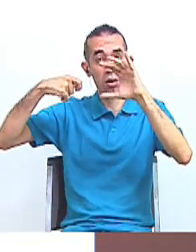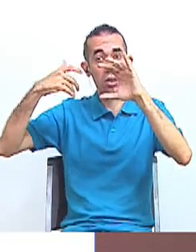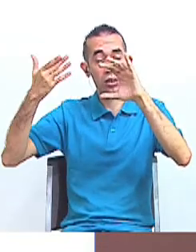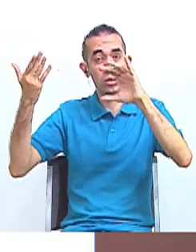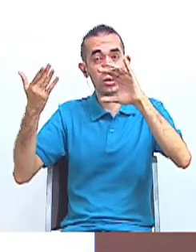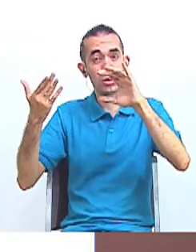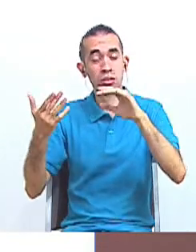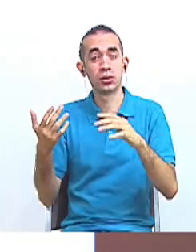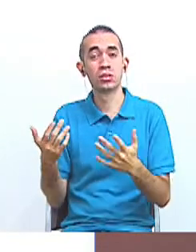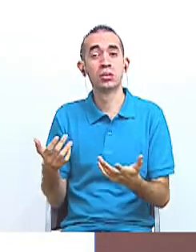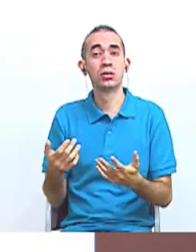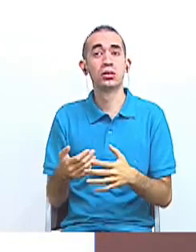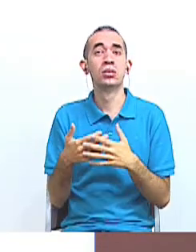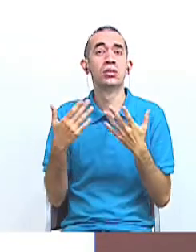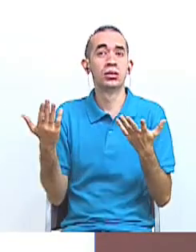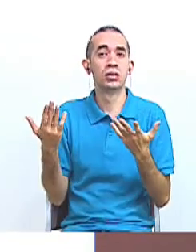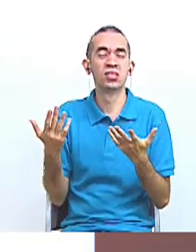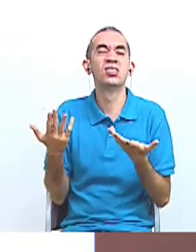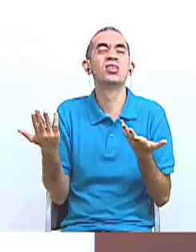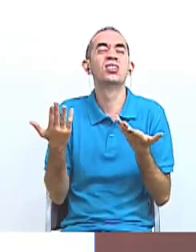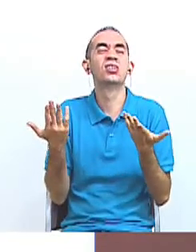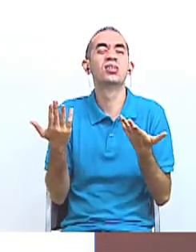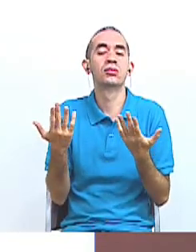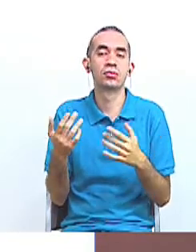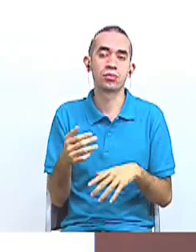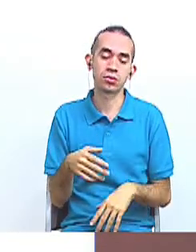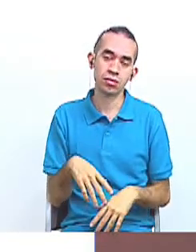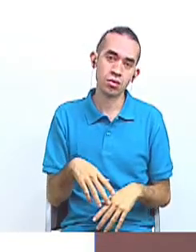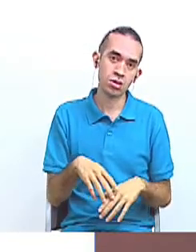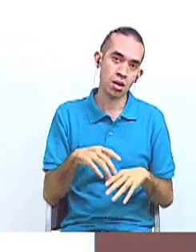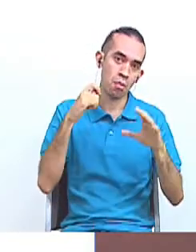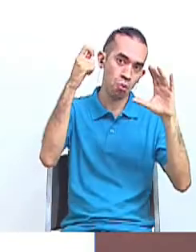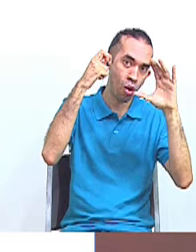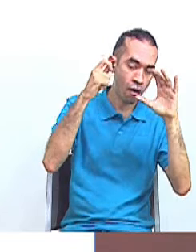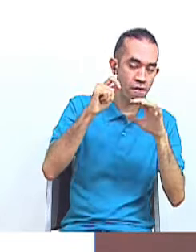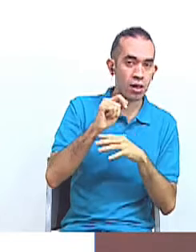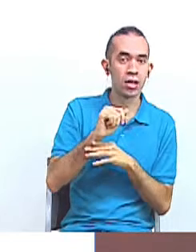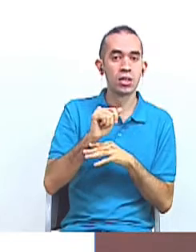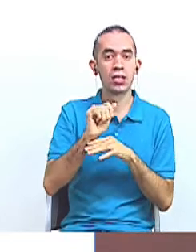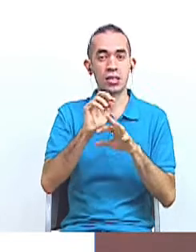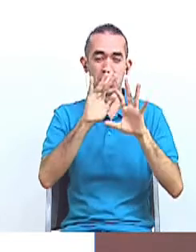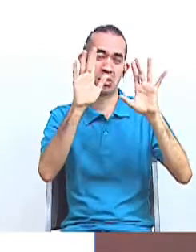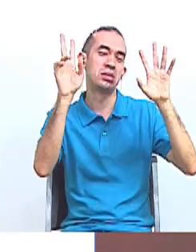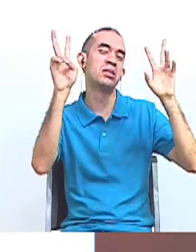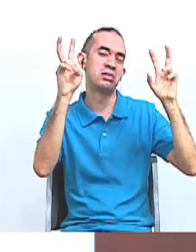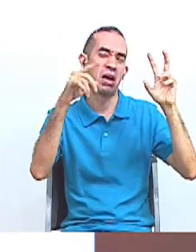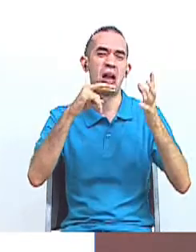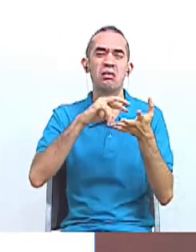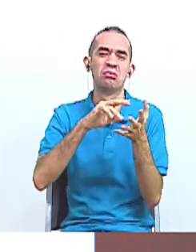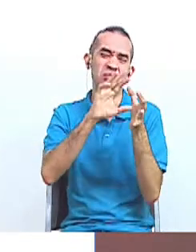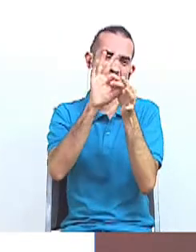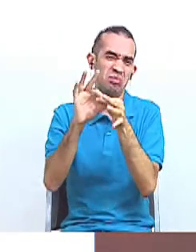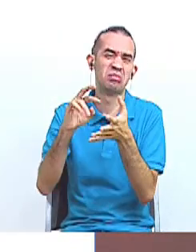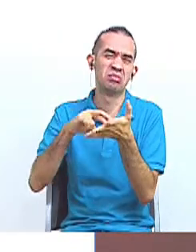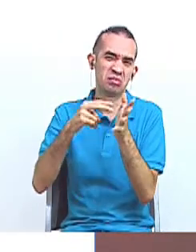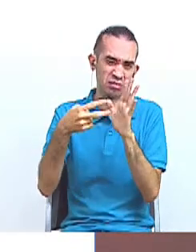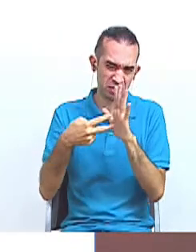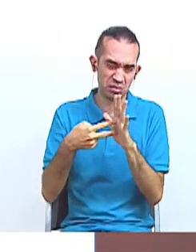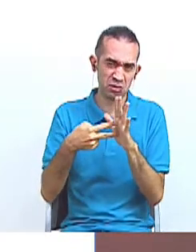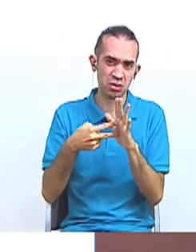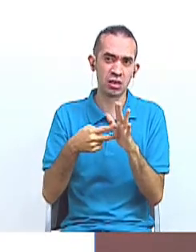That is very important because we call them movie stars. So what do you think that is? The answer is to